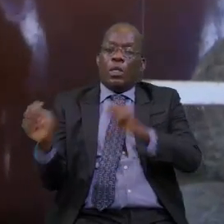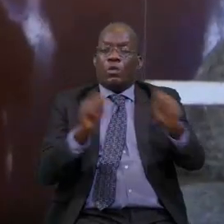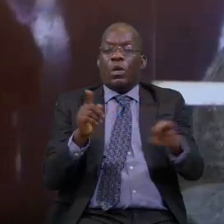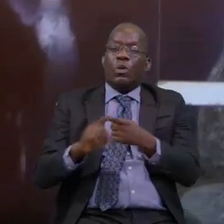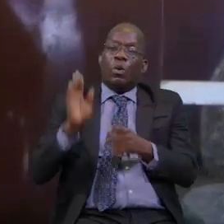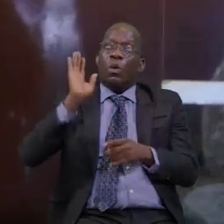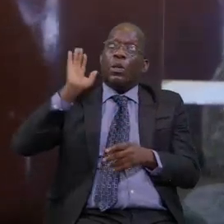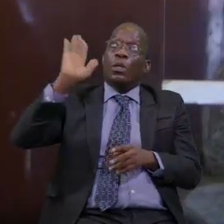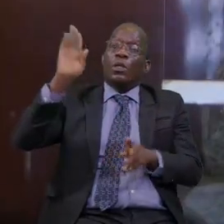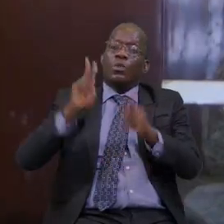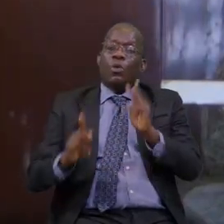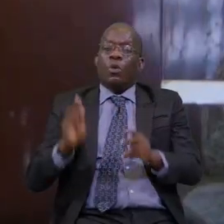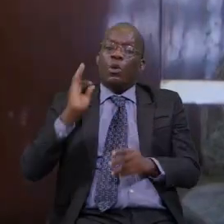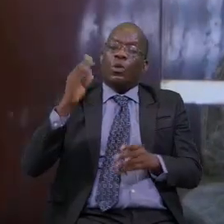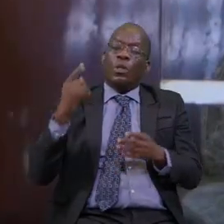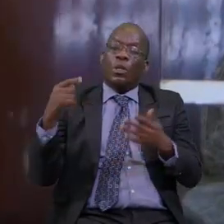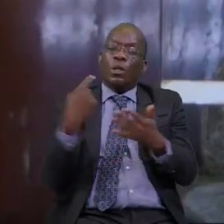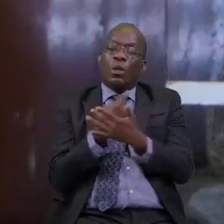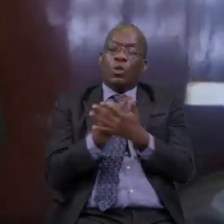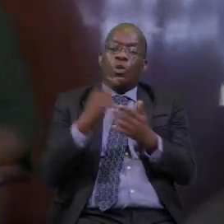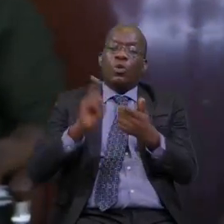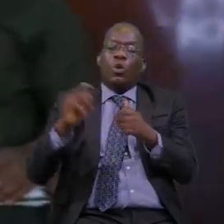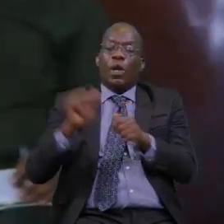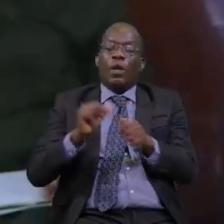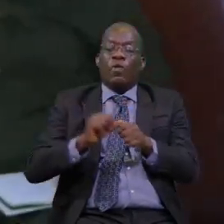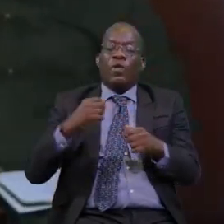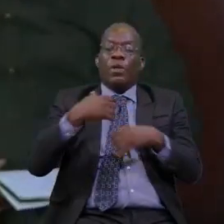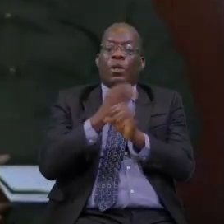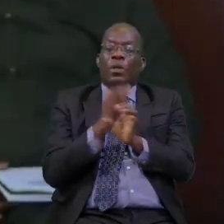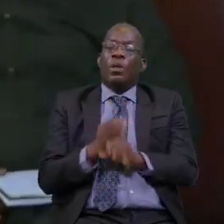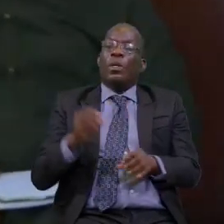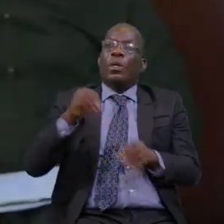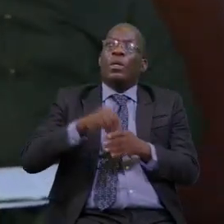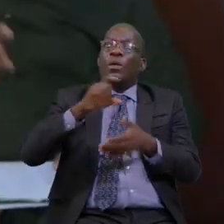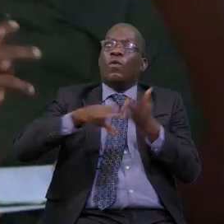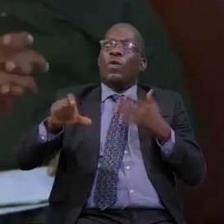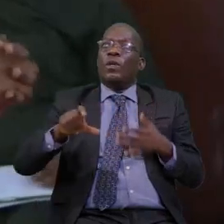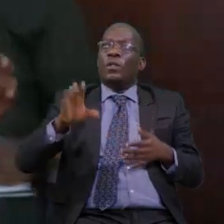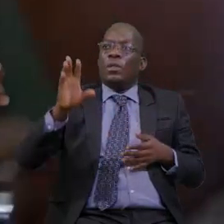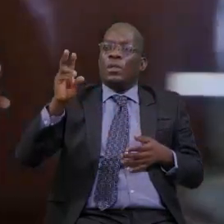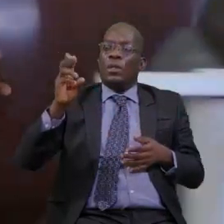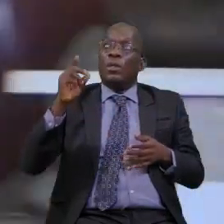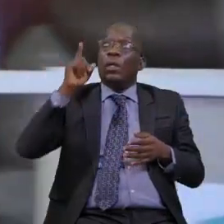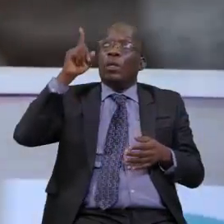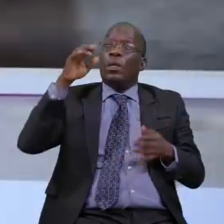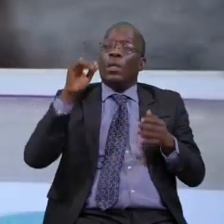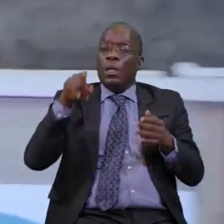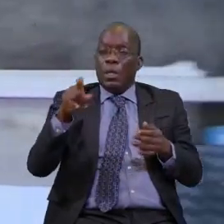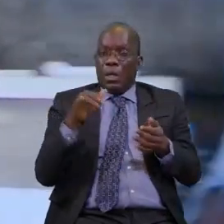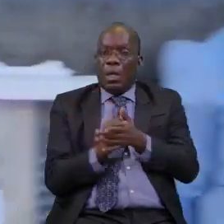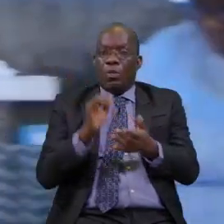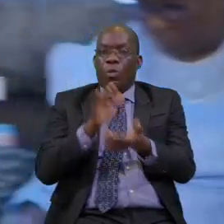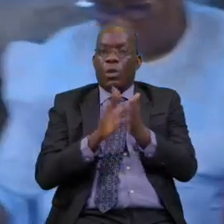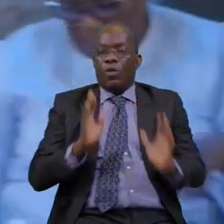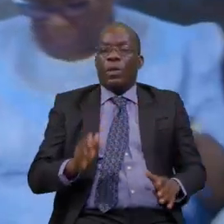to every creature. In verse 16, he that believeth and is baptized